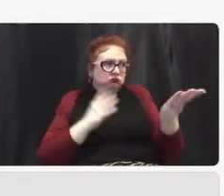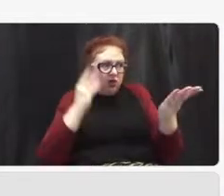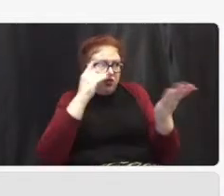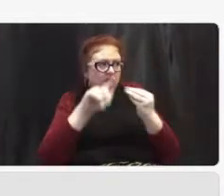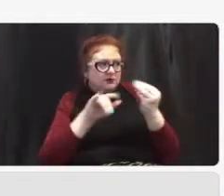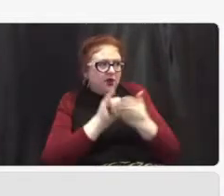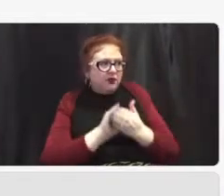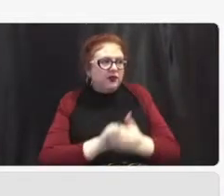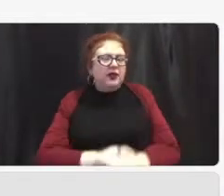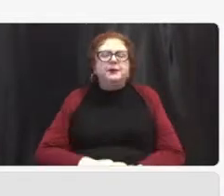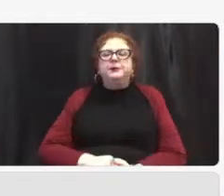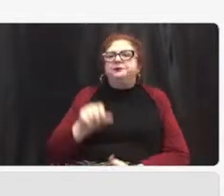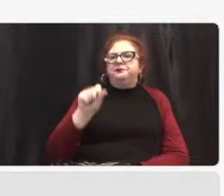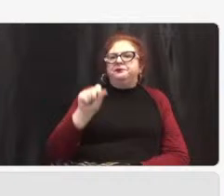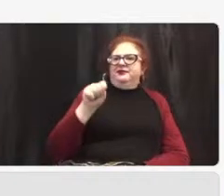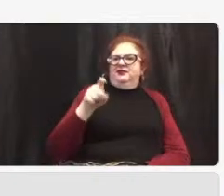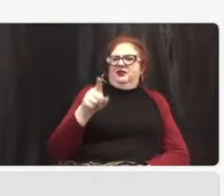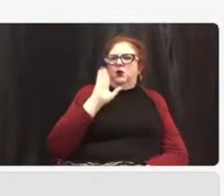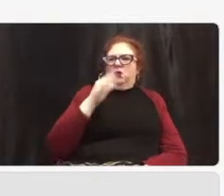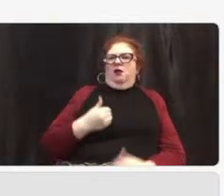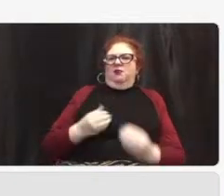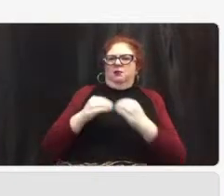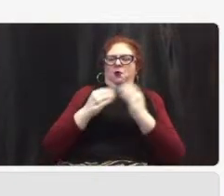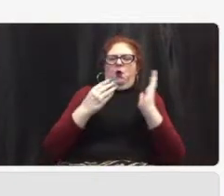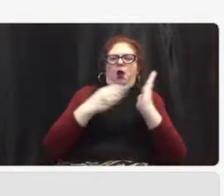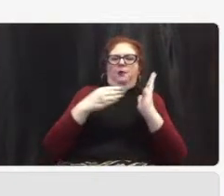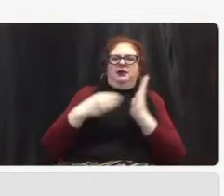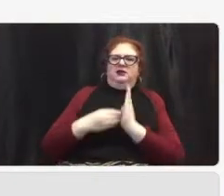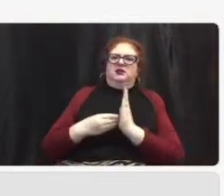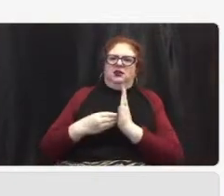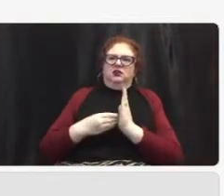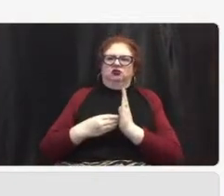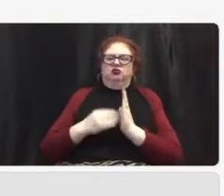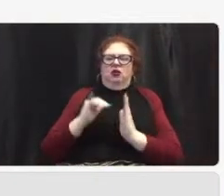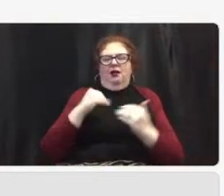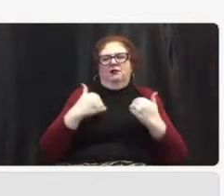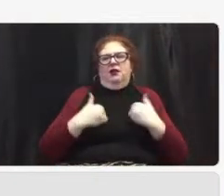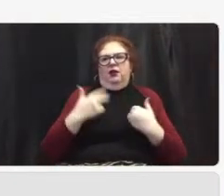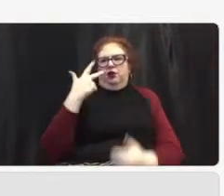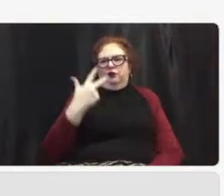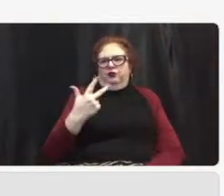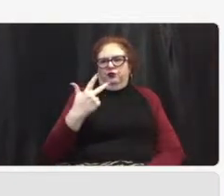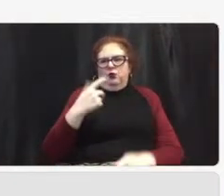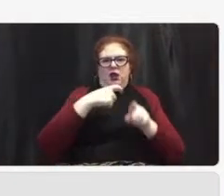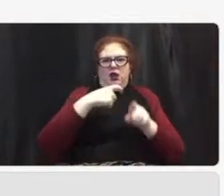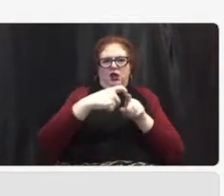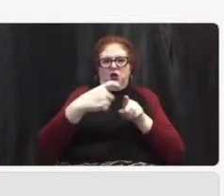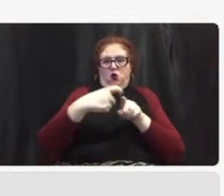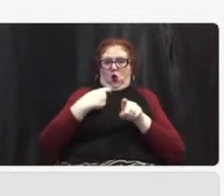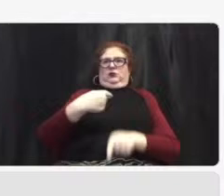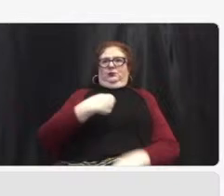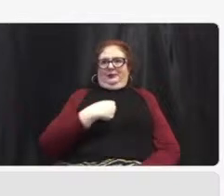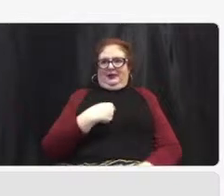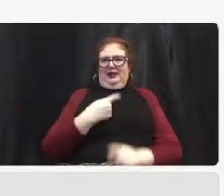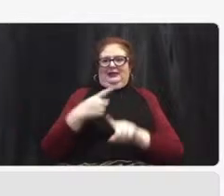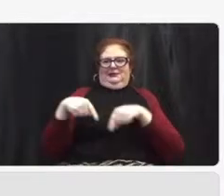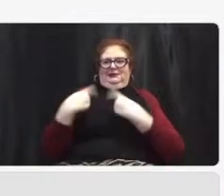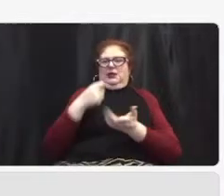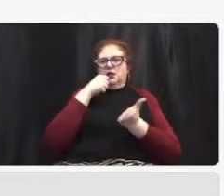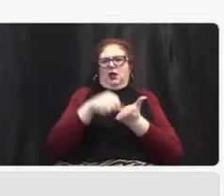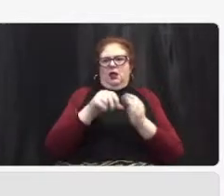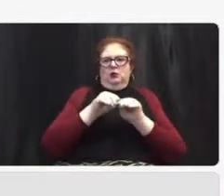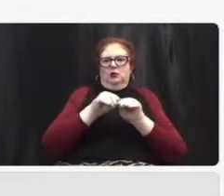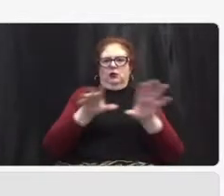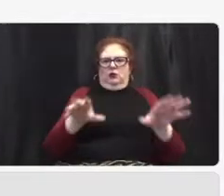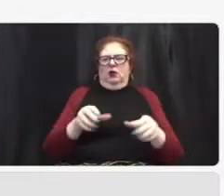get more opposition people showing up than support people. I've gotten 3 calls since the letters went out. And a lot of the people were